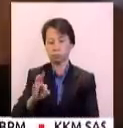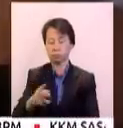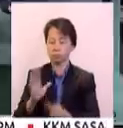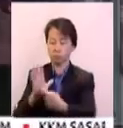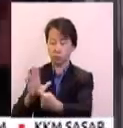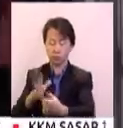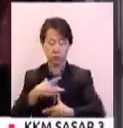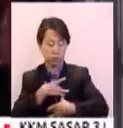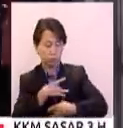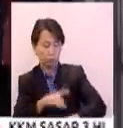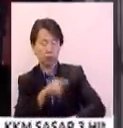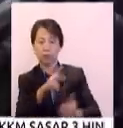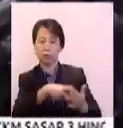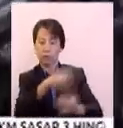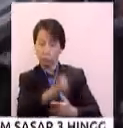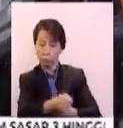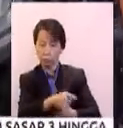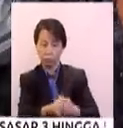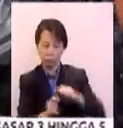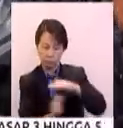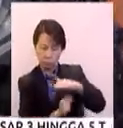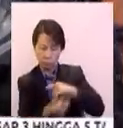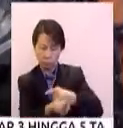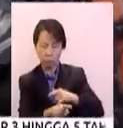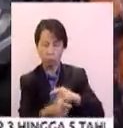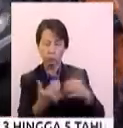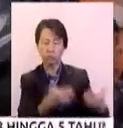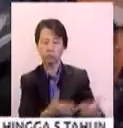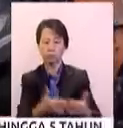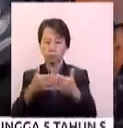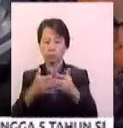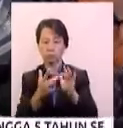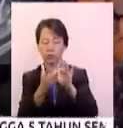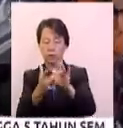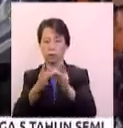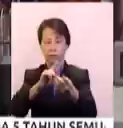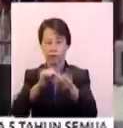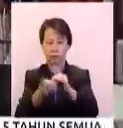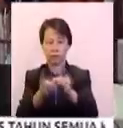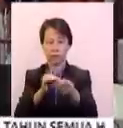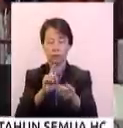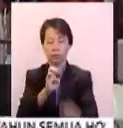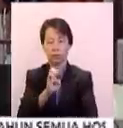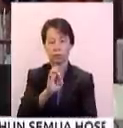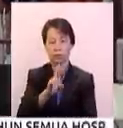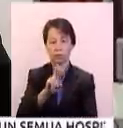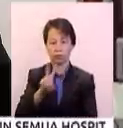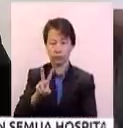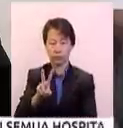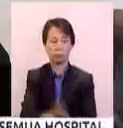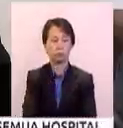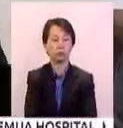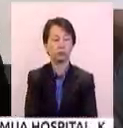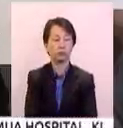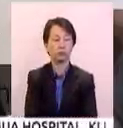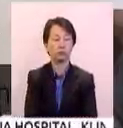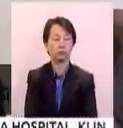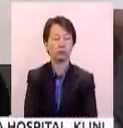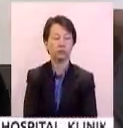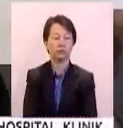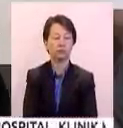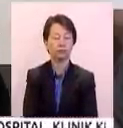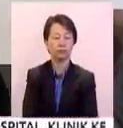menunjukkan minat terhadap projek yang berteraskan Extended Range Vehicle atau ERV. But it doesn't